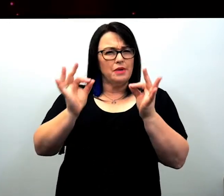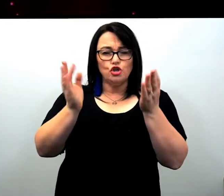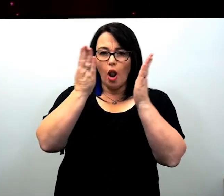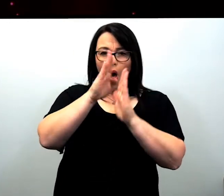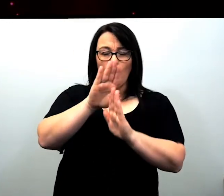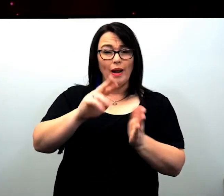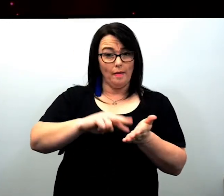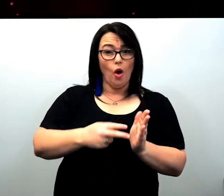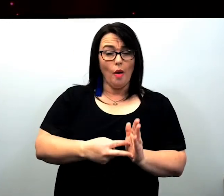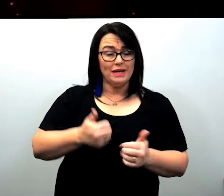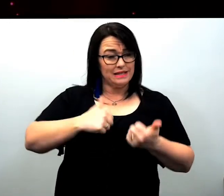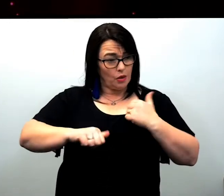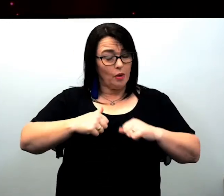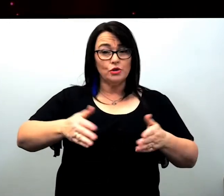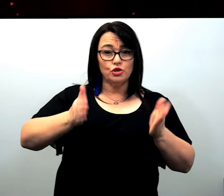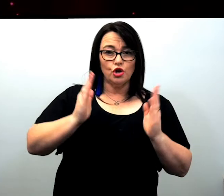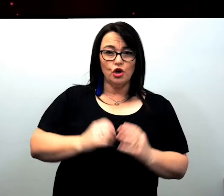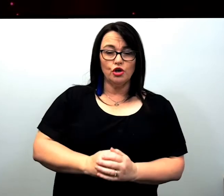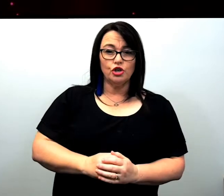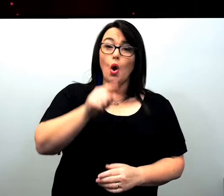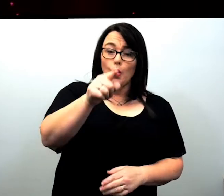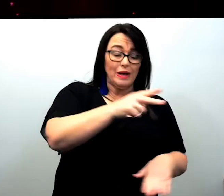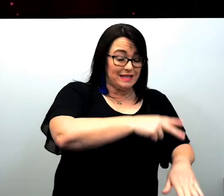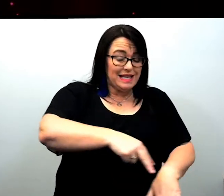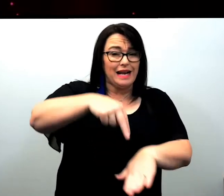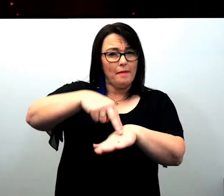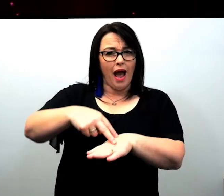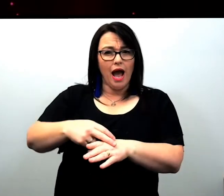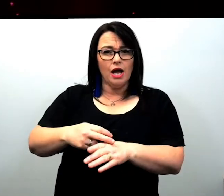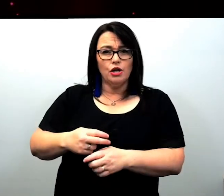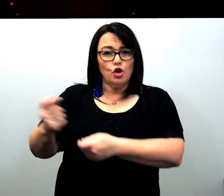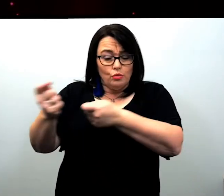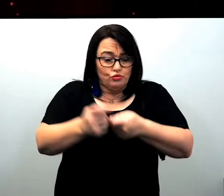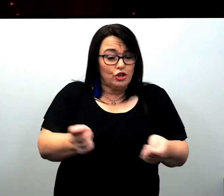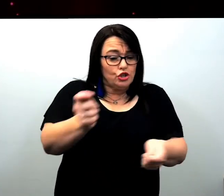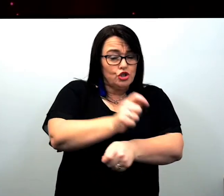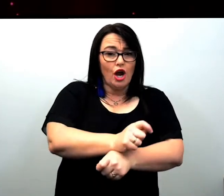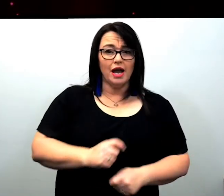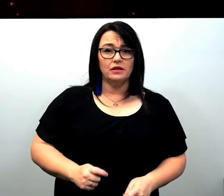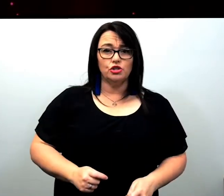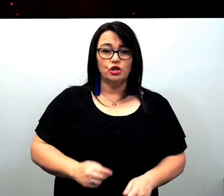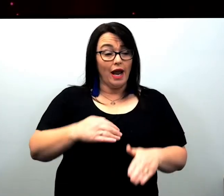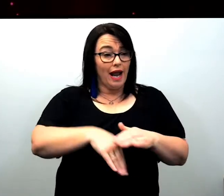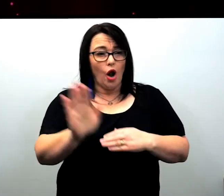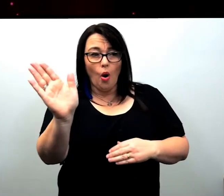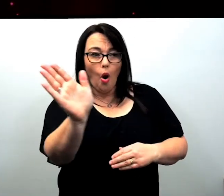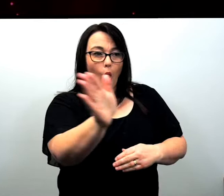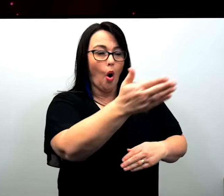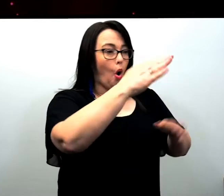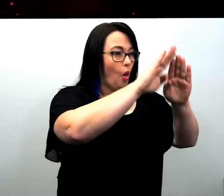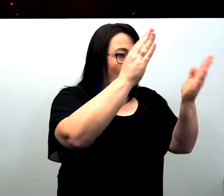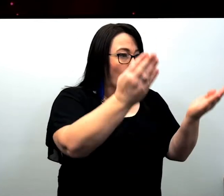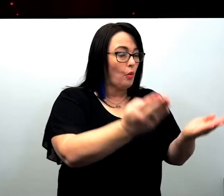Church. You are set apart to bring change all over the world, in all the continents that you're in. You are